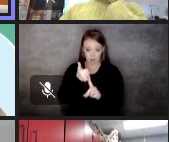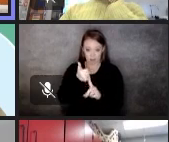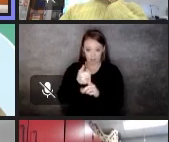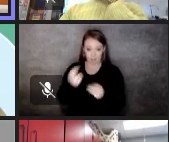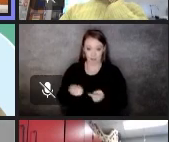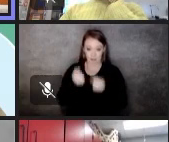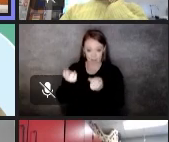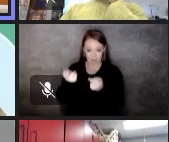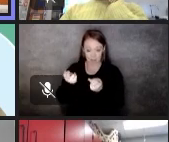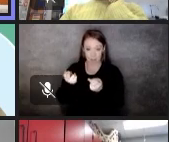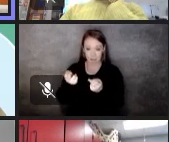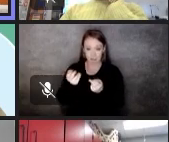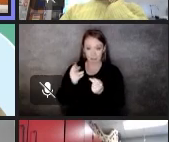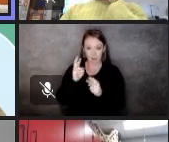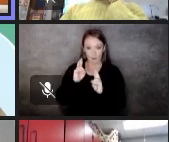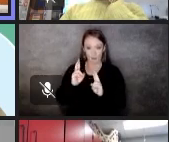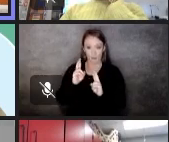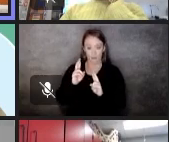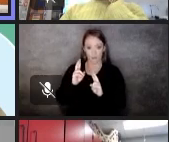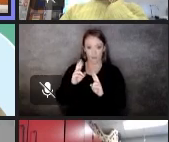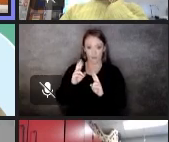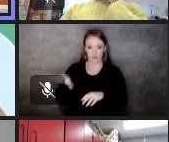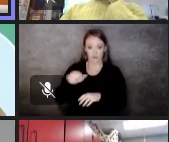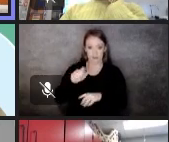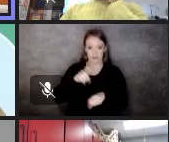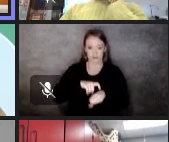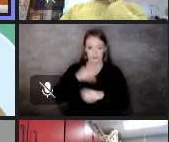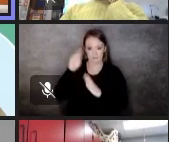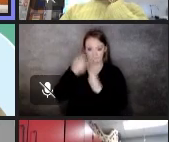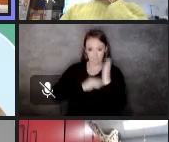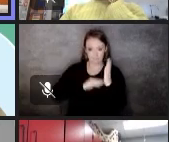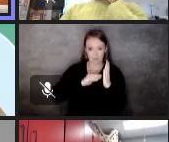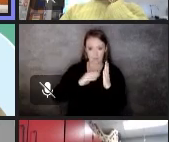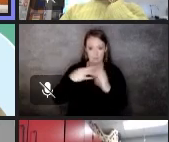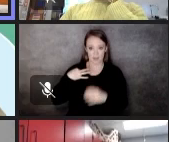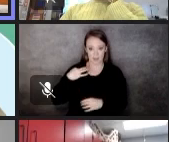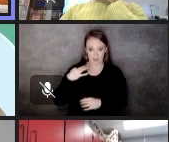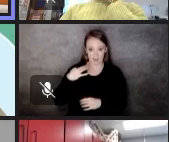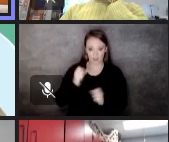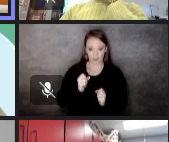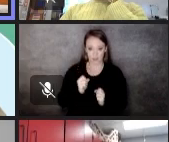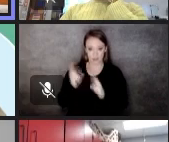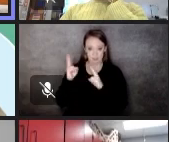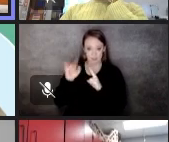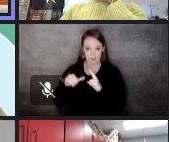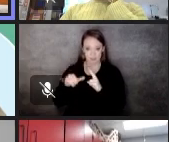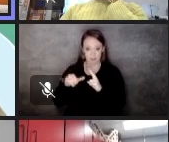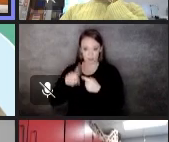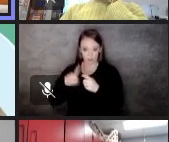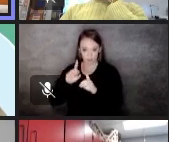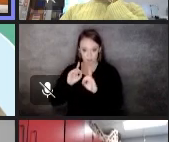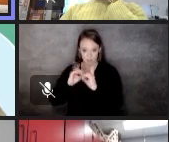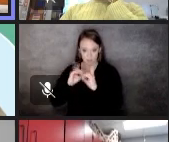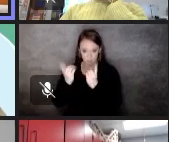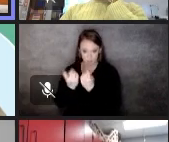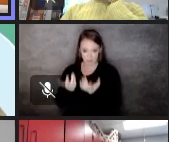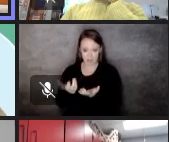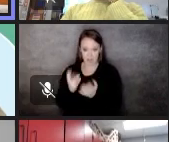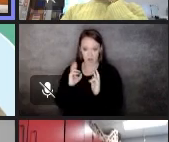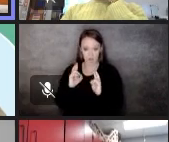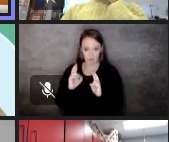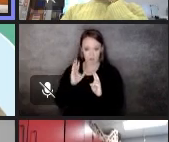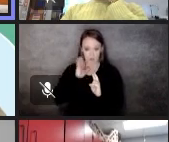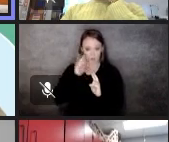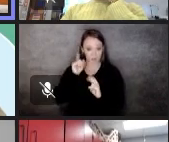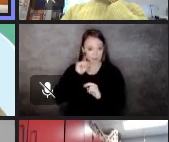to fill out that rigorous application and submitted it to the department. And hopefully, you'll be hearing something